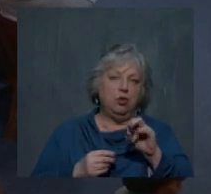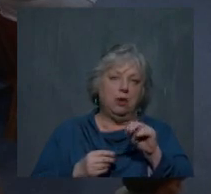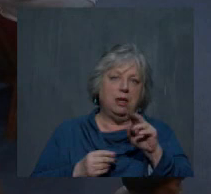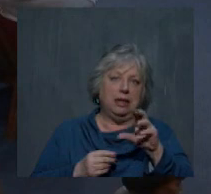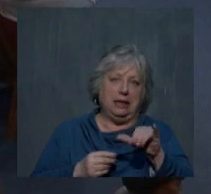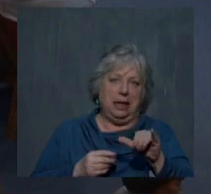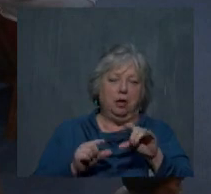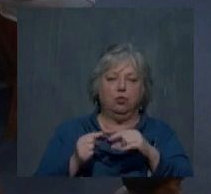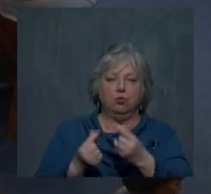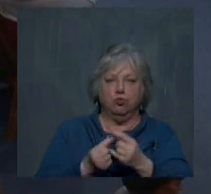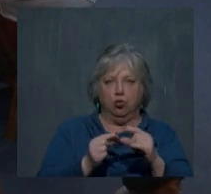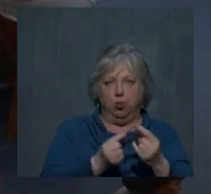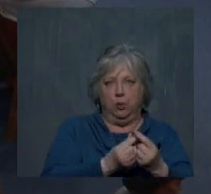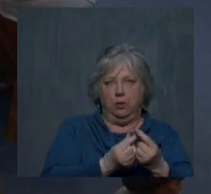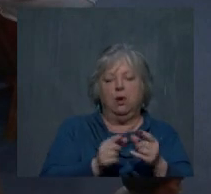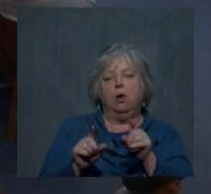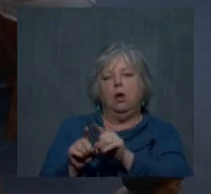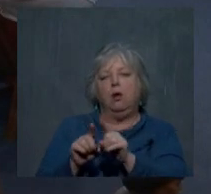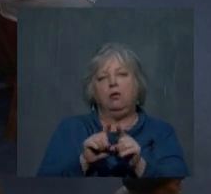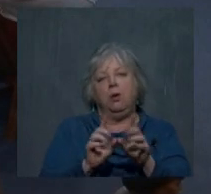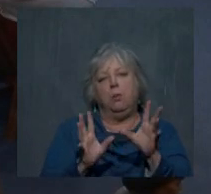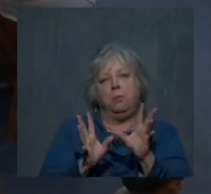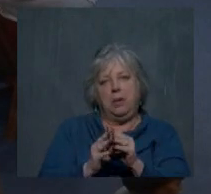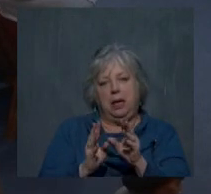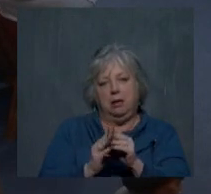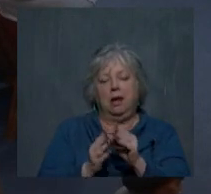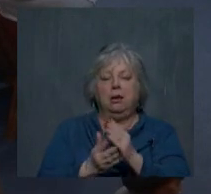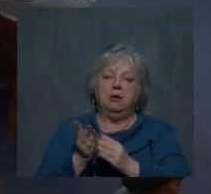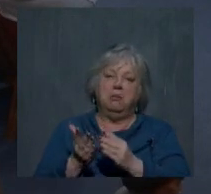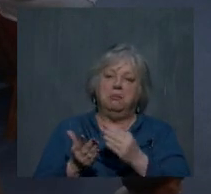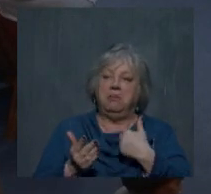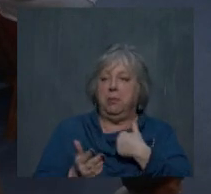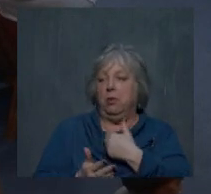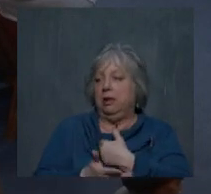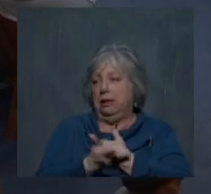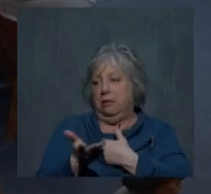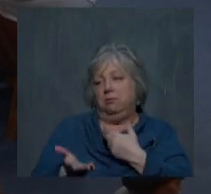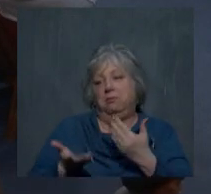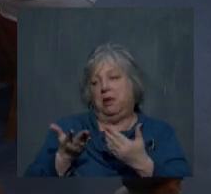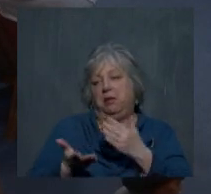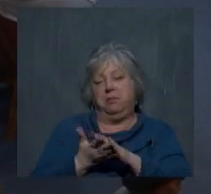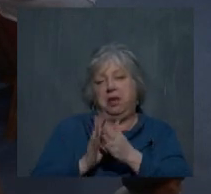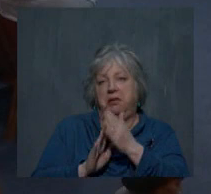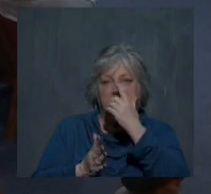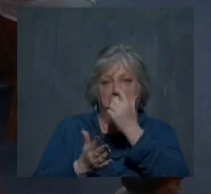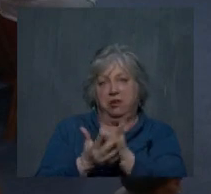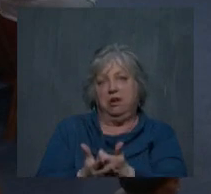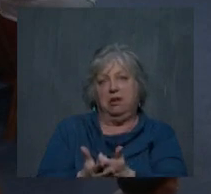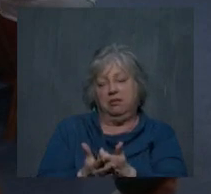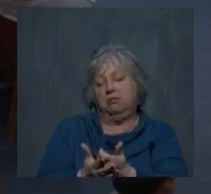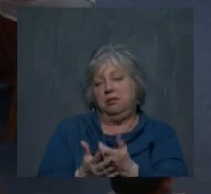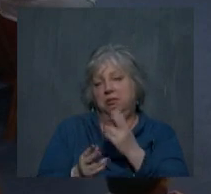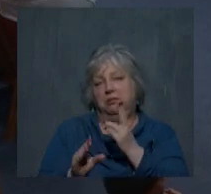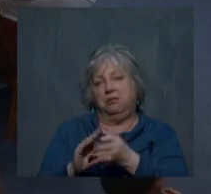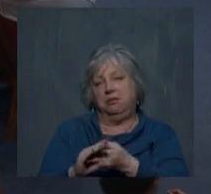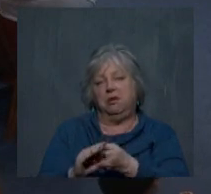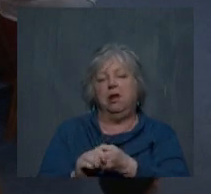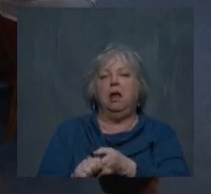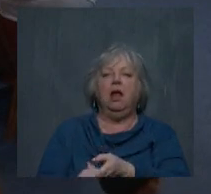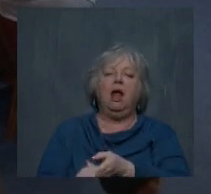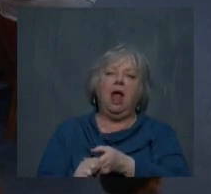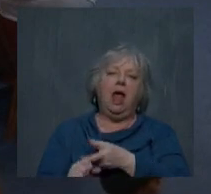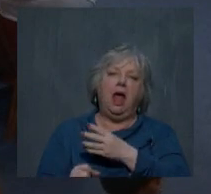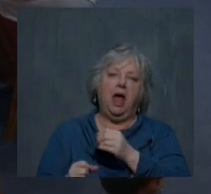that also meet that some members of our board may be interested in as well. And then, of course, the